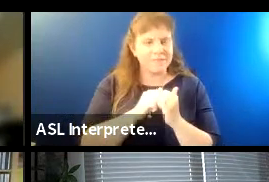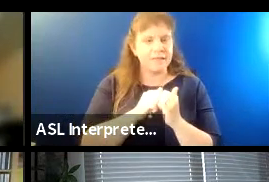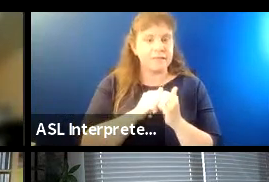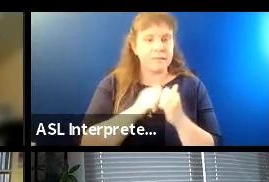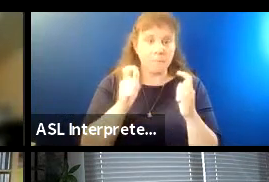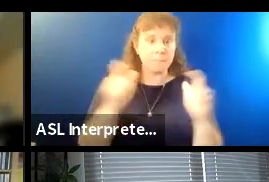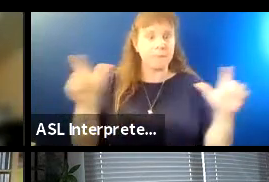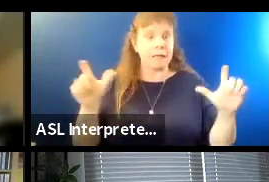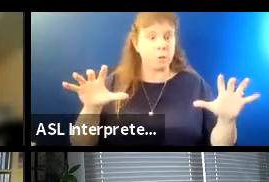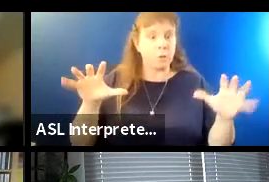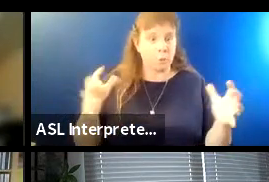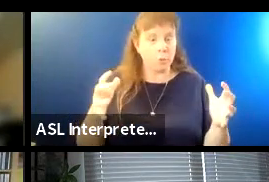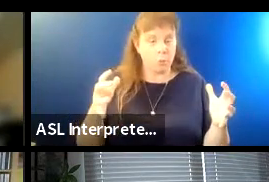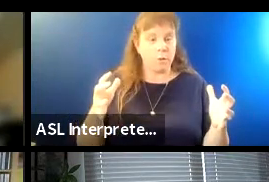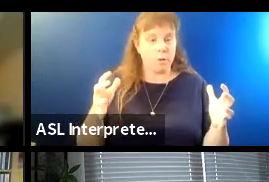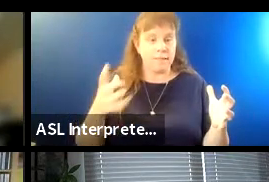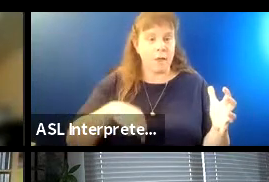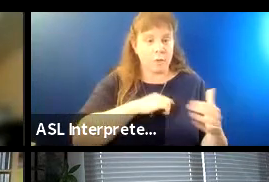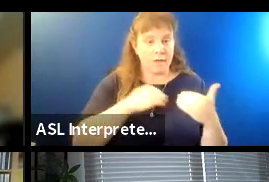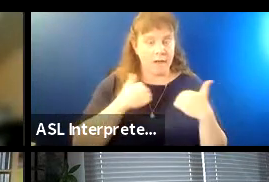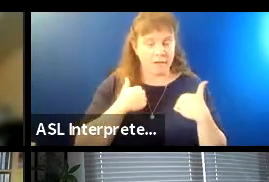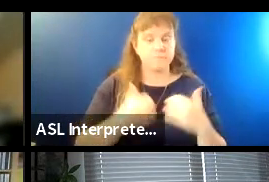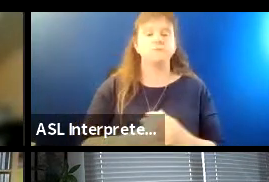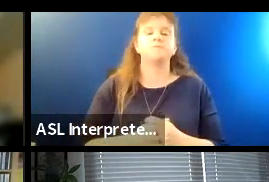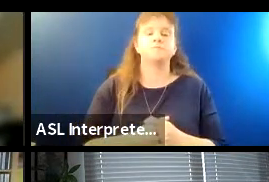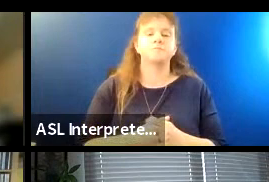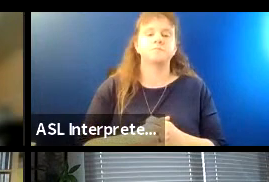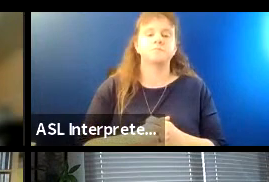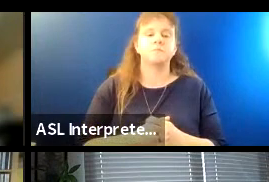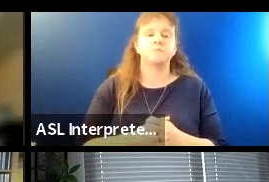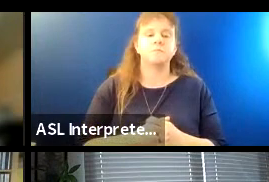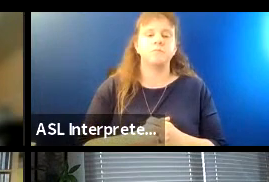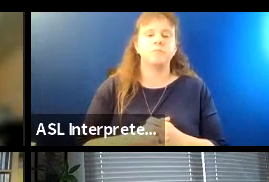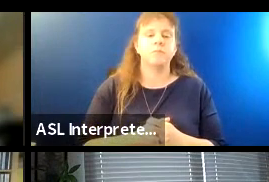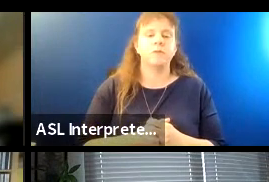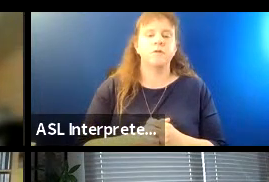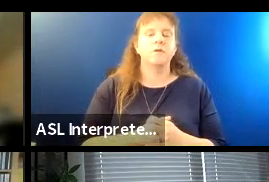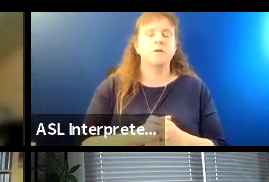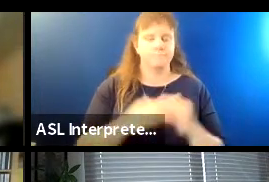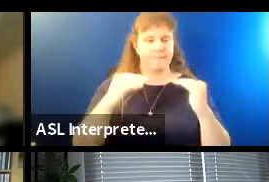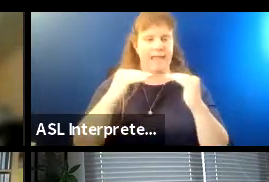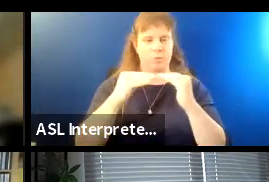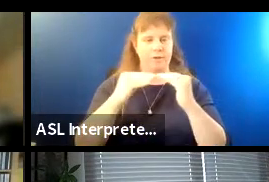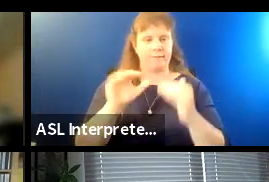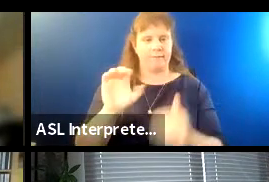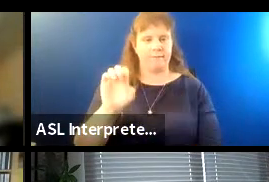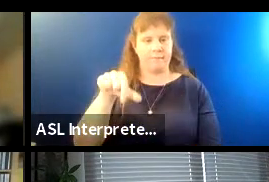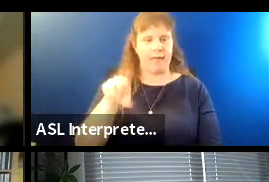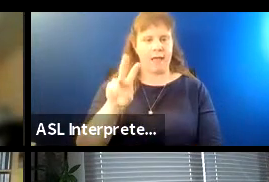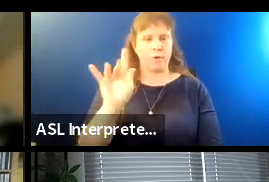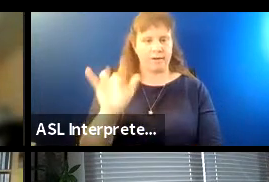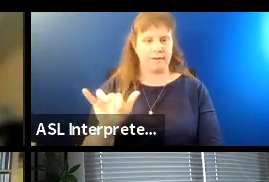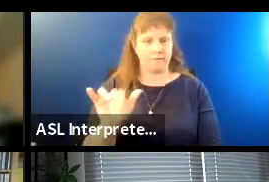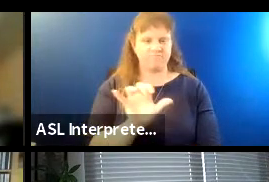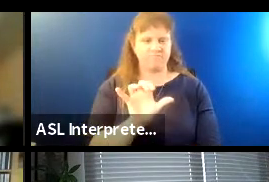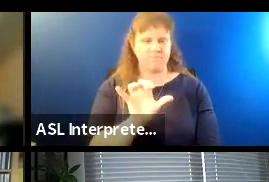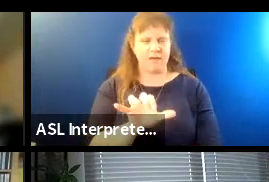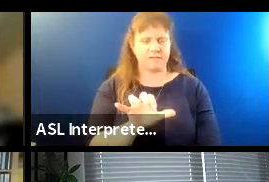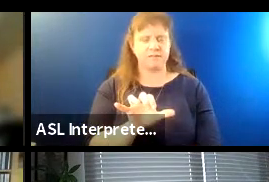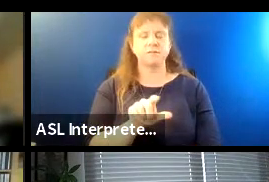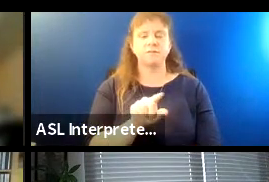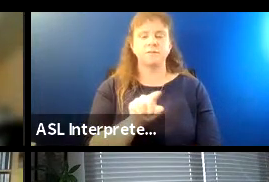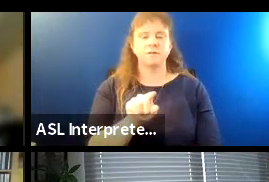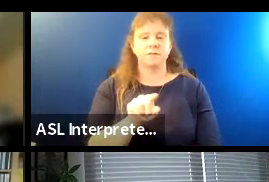our effort. And in terms of the issue of equity, and I think this